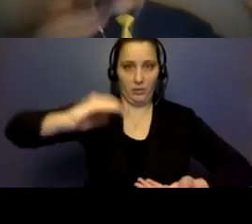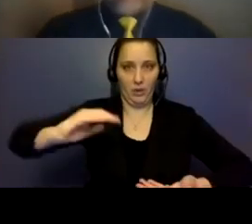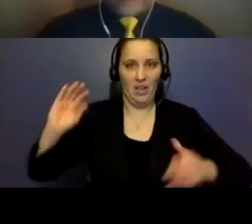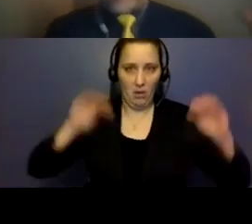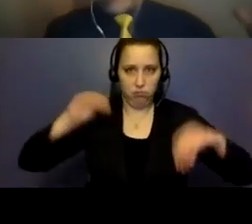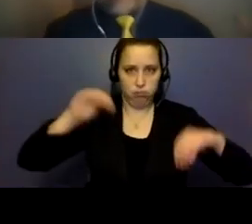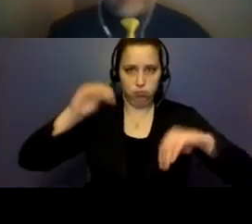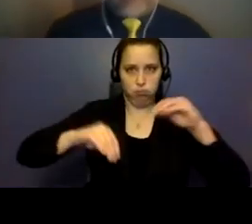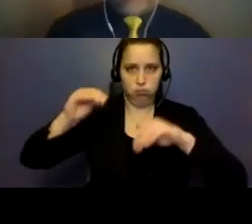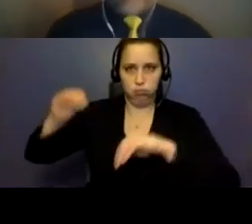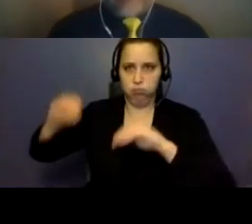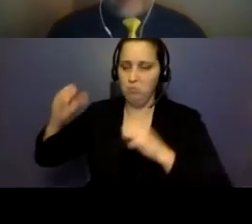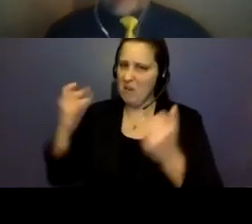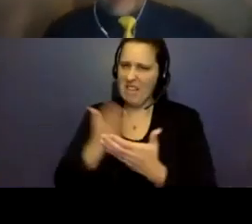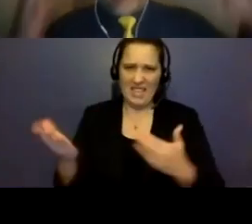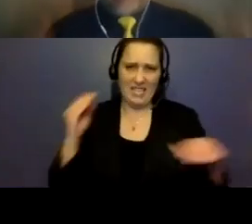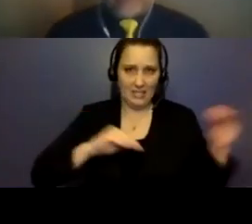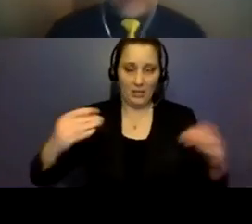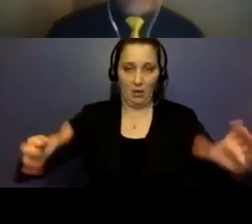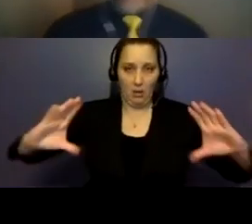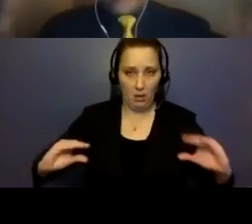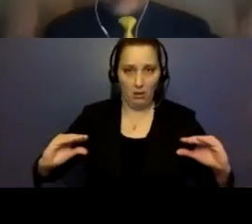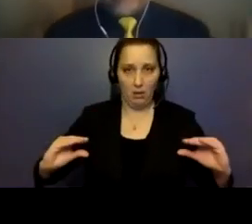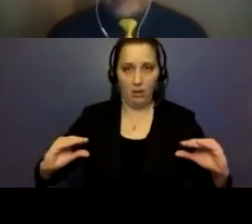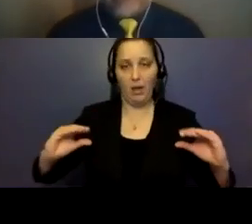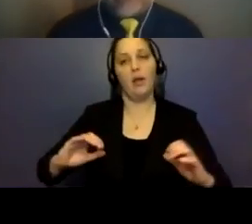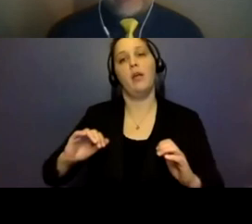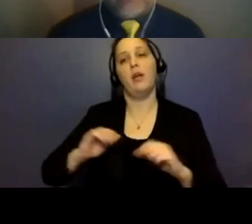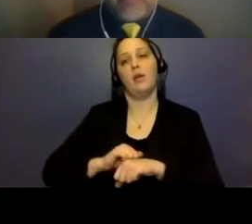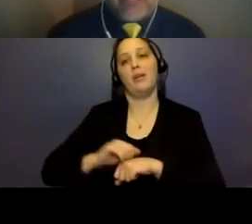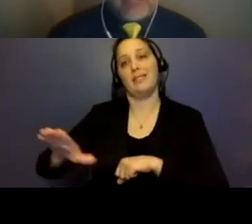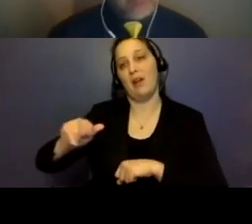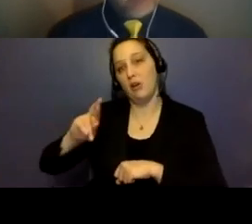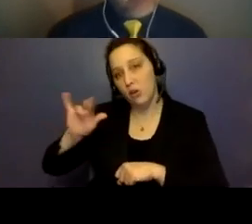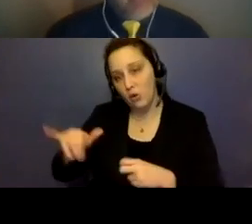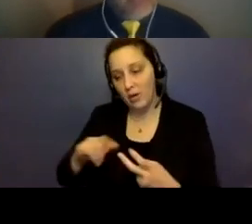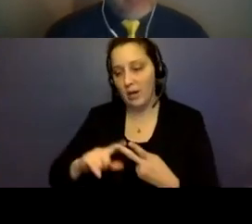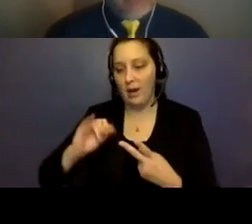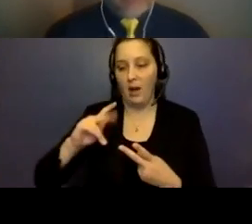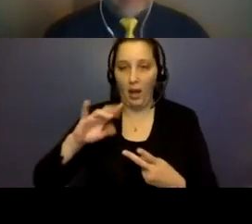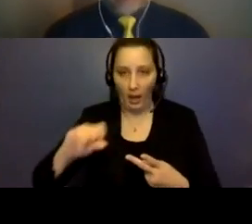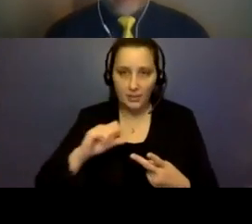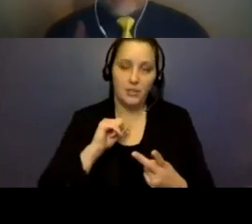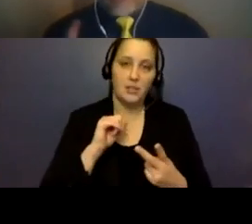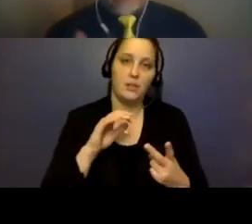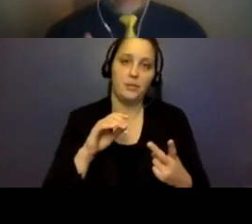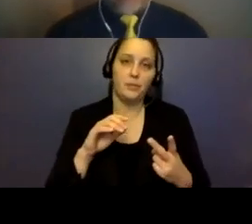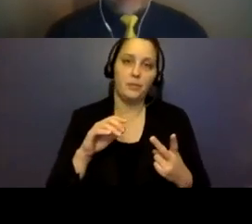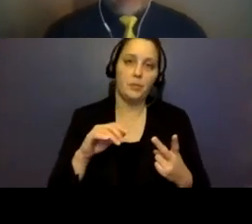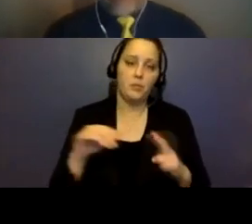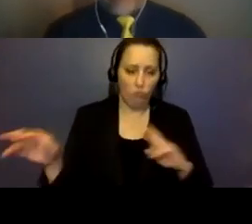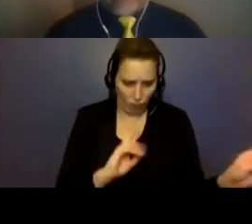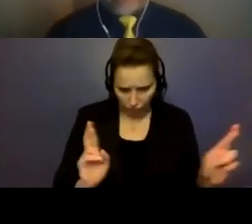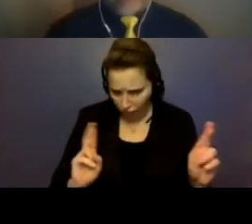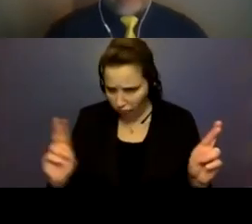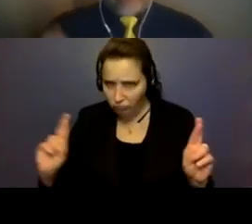all kinds of stuff, and then we send the Connex, and then we send the artillery piece. And as we're getting ready